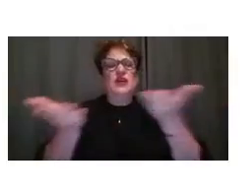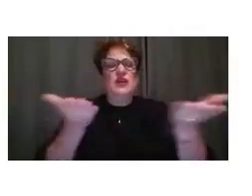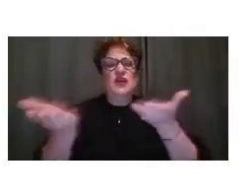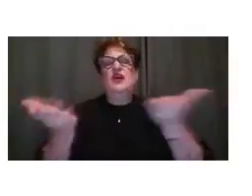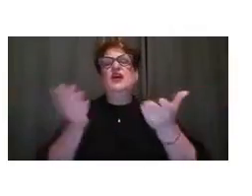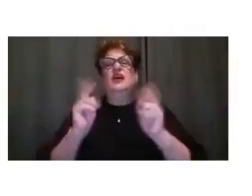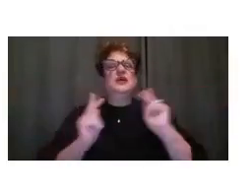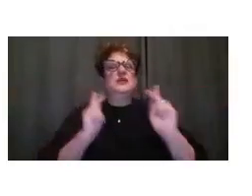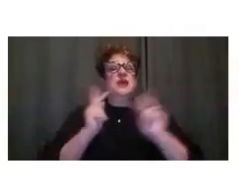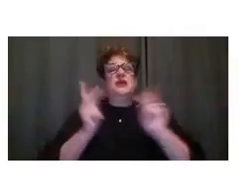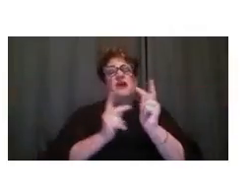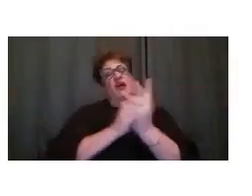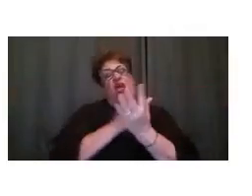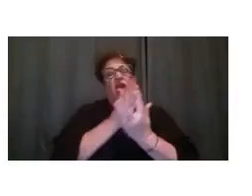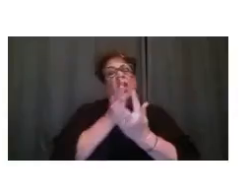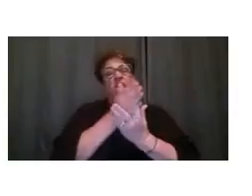automatically